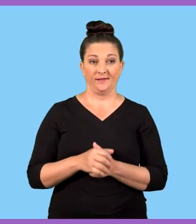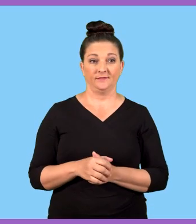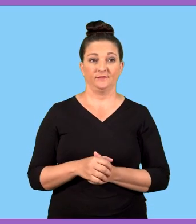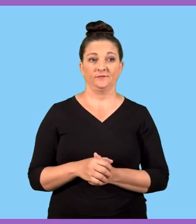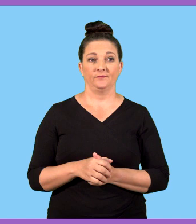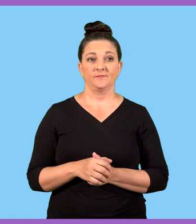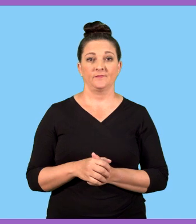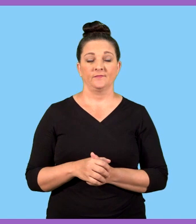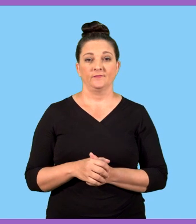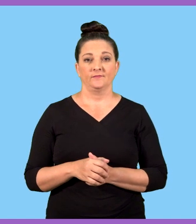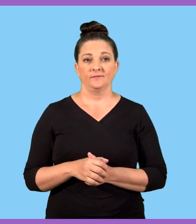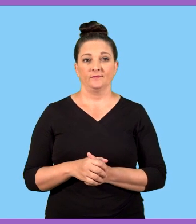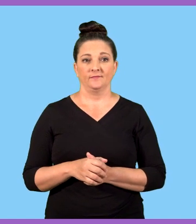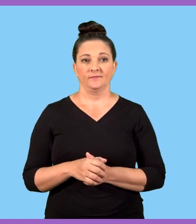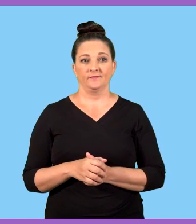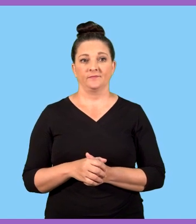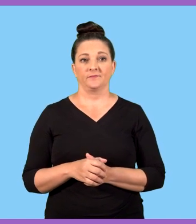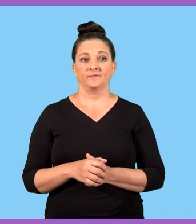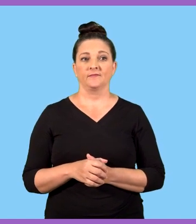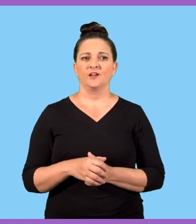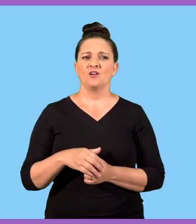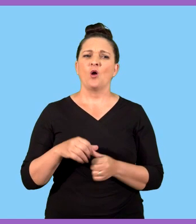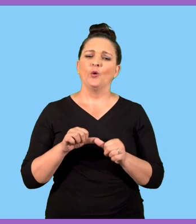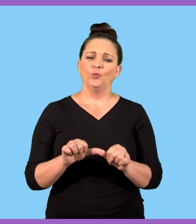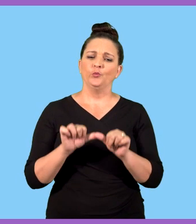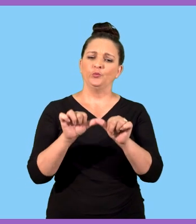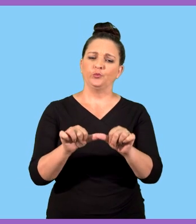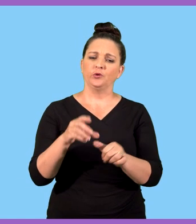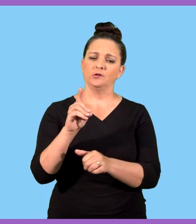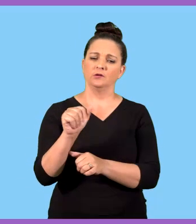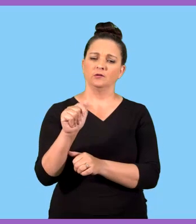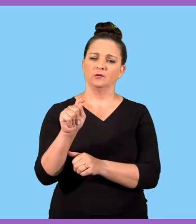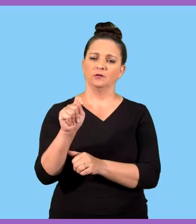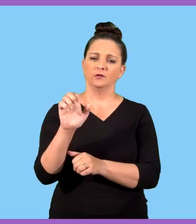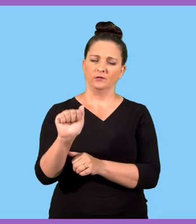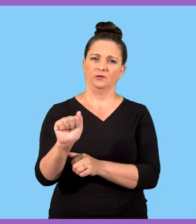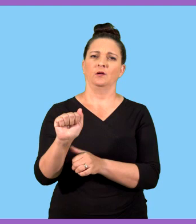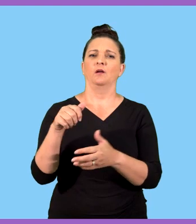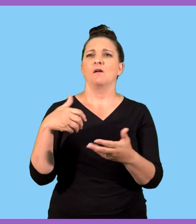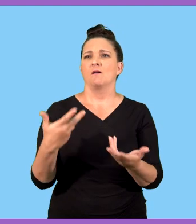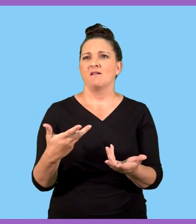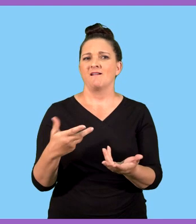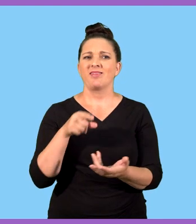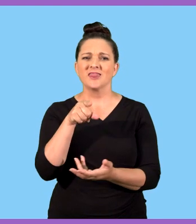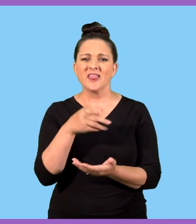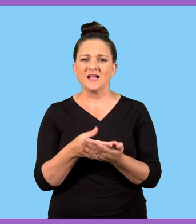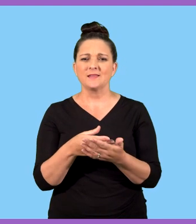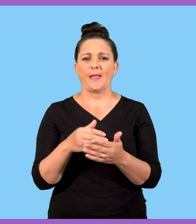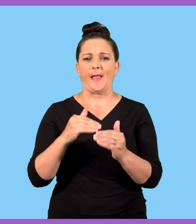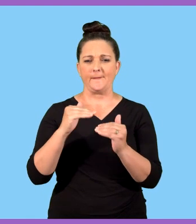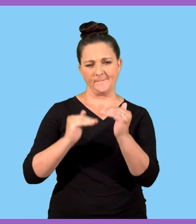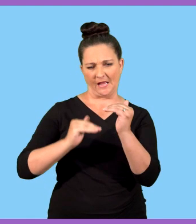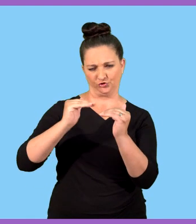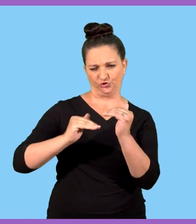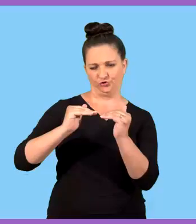one, let's just get to there. There we go. The next one is continuous data, and that's data that you can